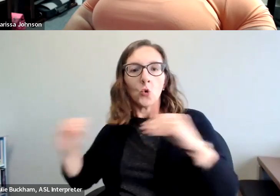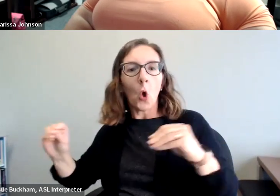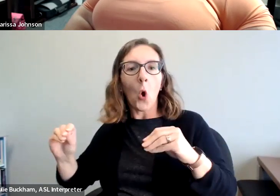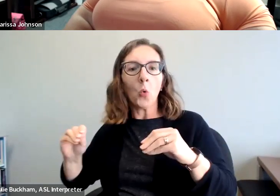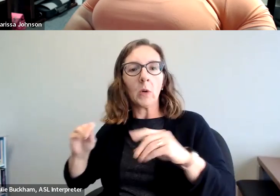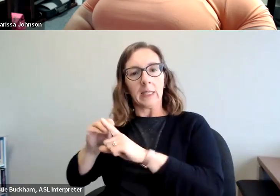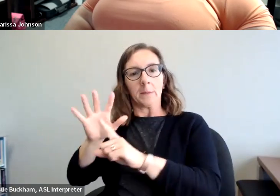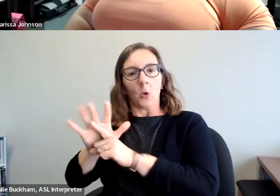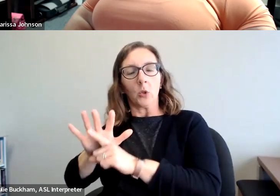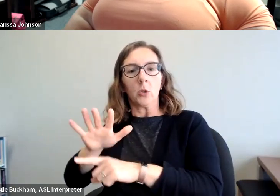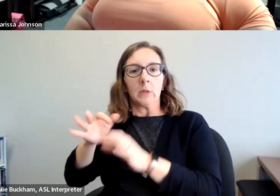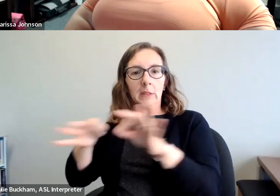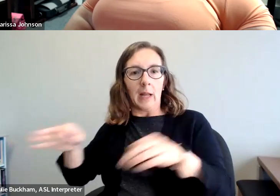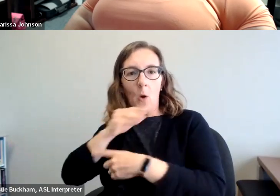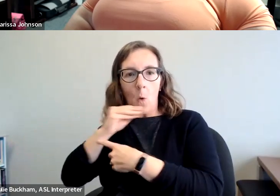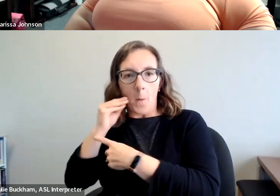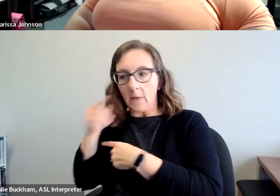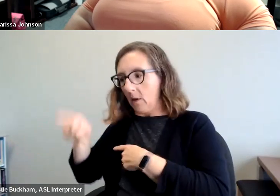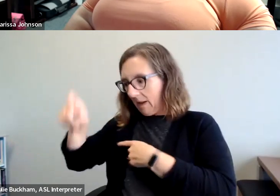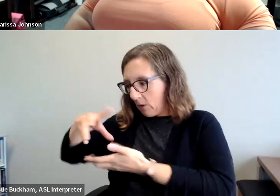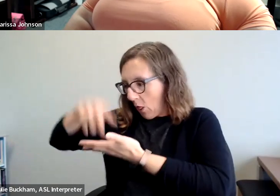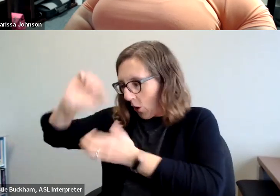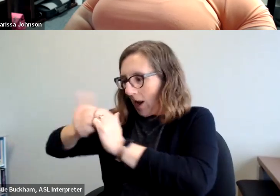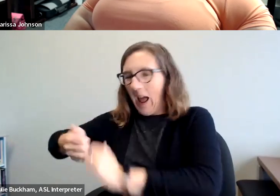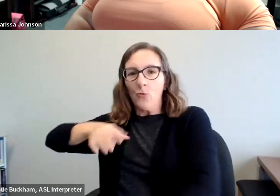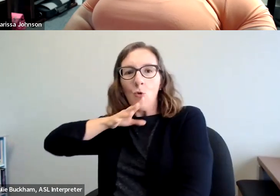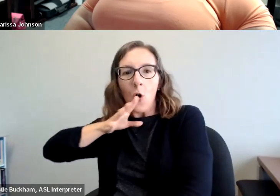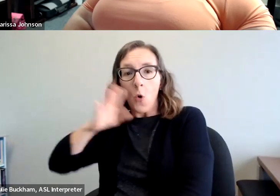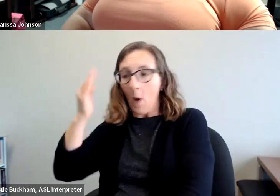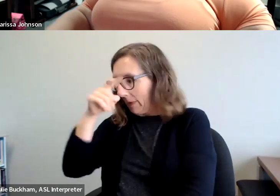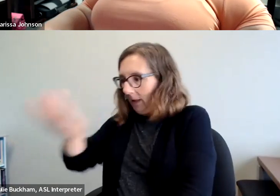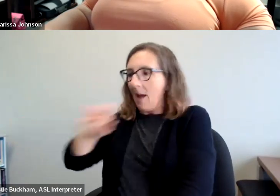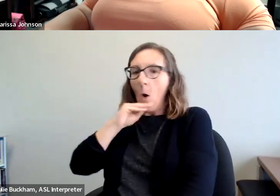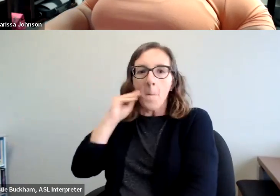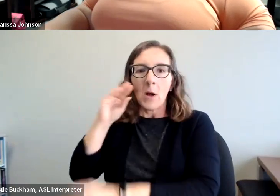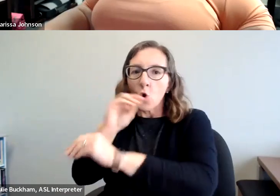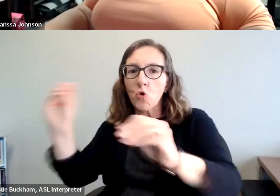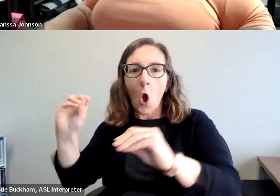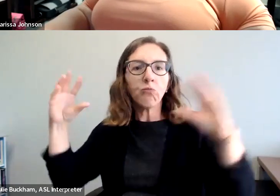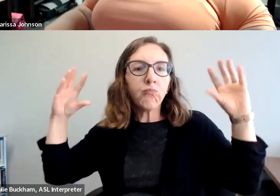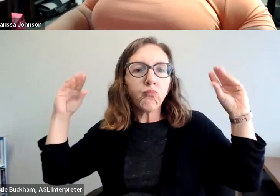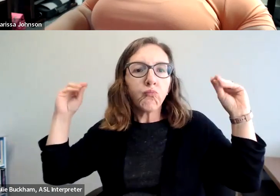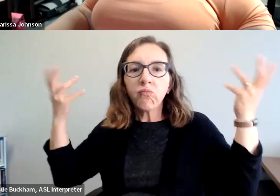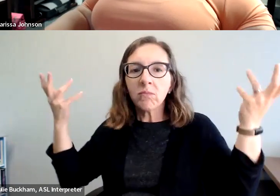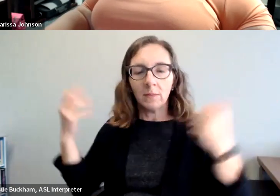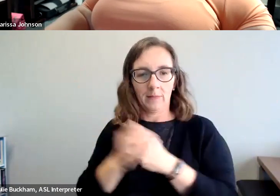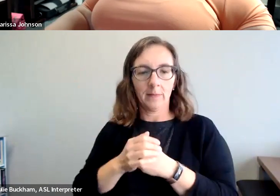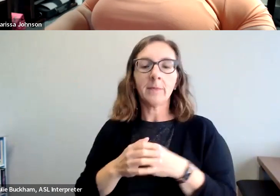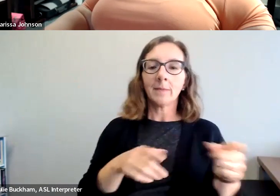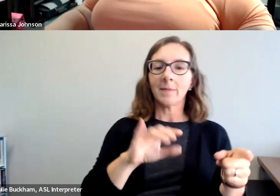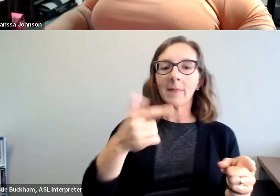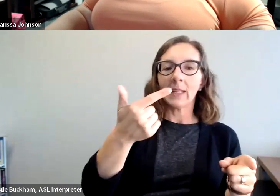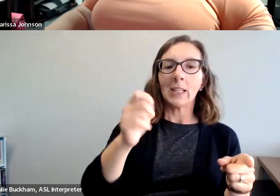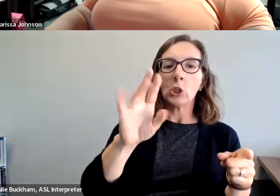have to learn how to talk because that doesn't happen in their house. Gerry, what did you have? Yes, I was just going to, in addition to everything else